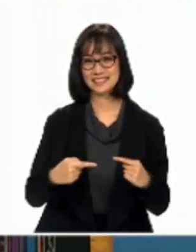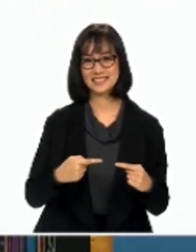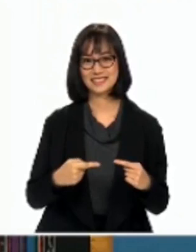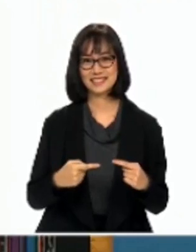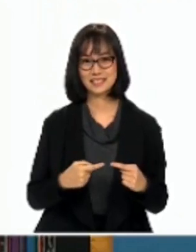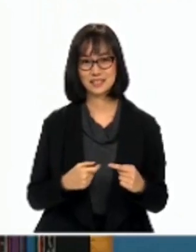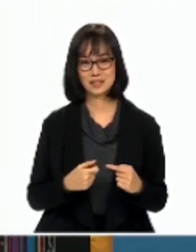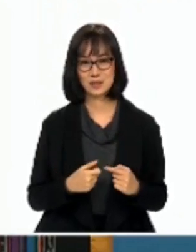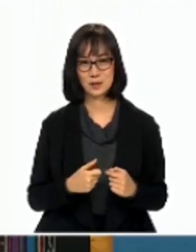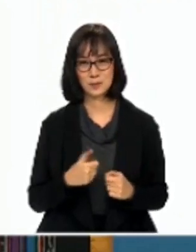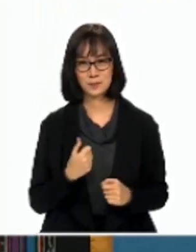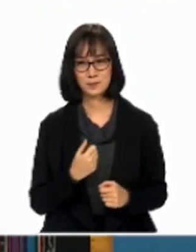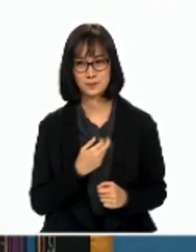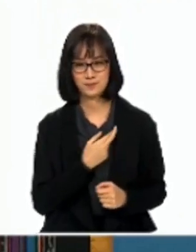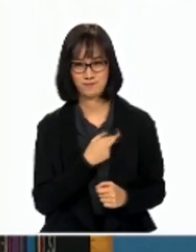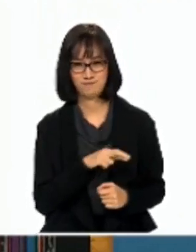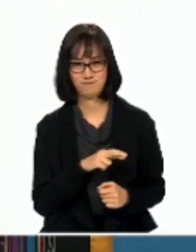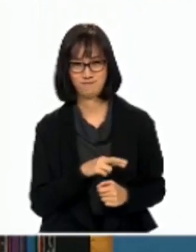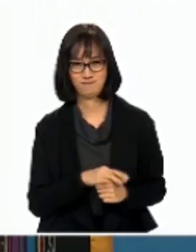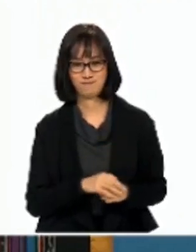the religious, but